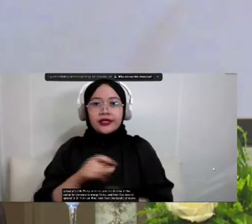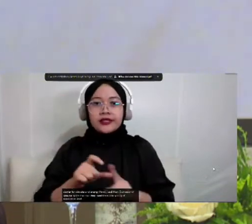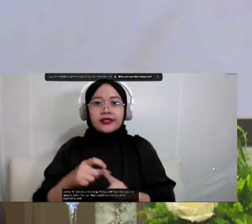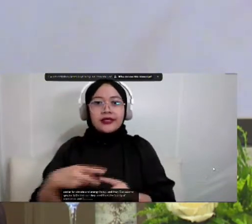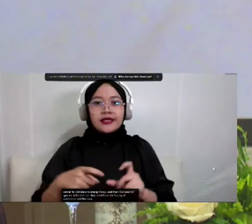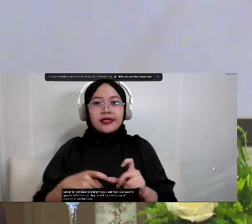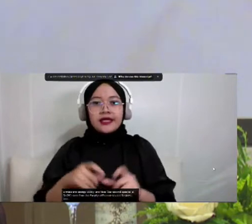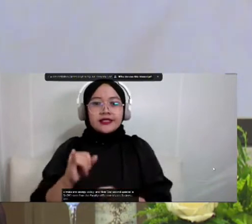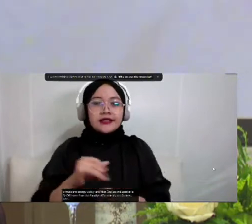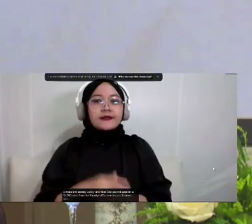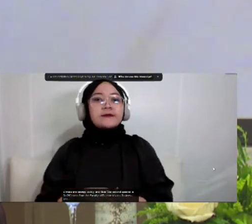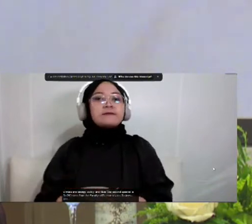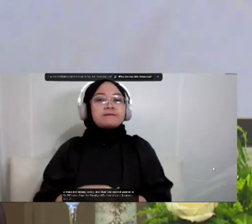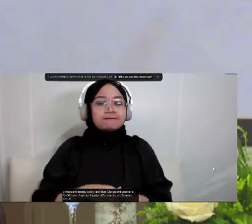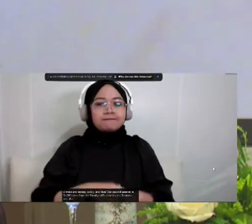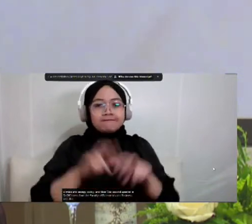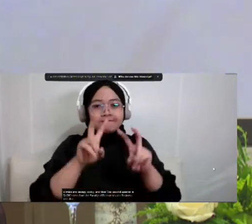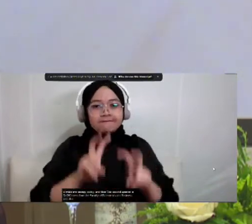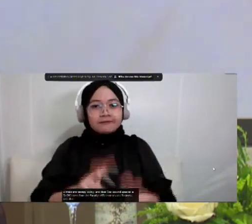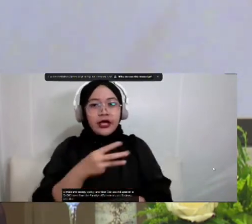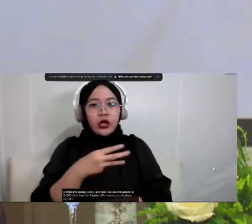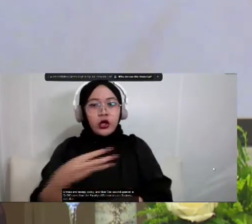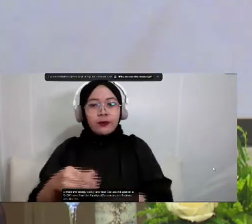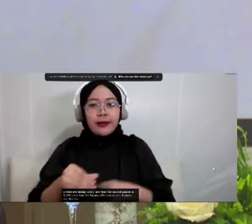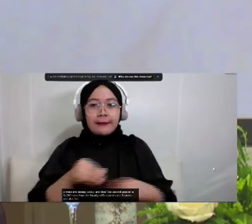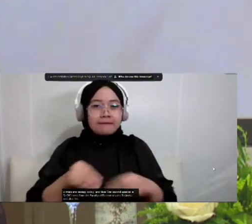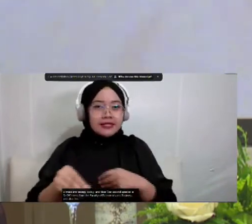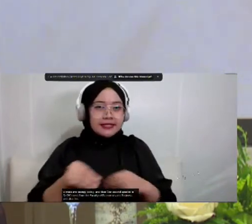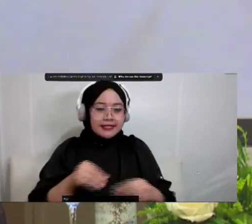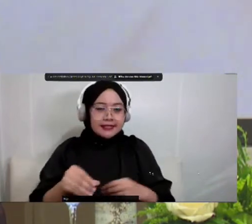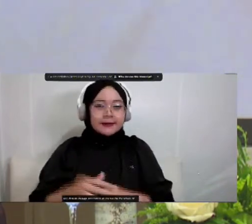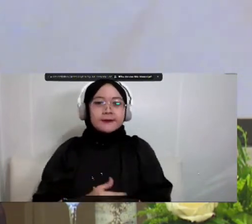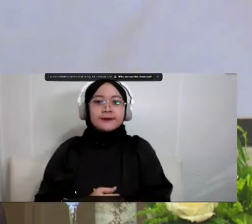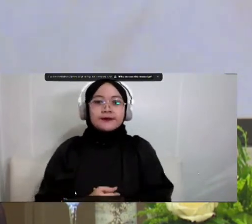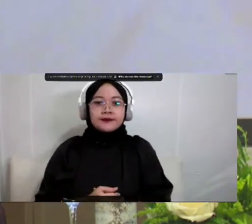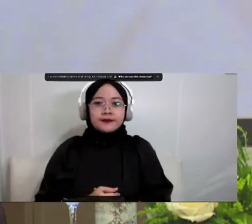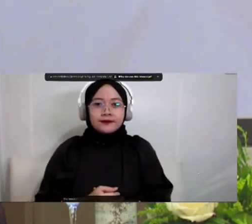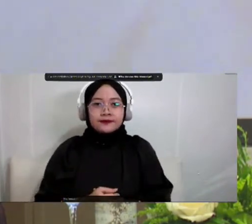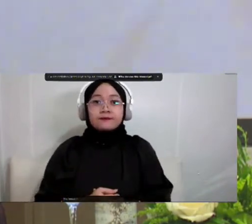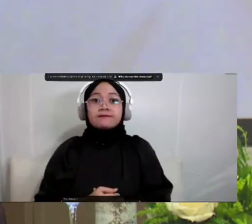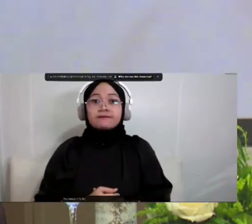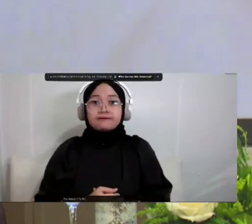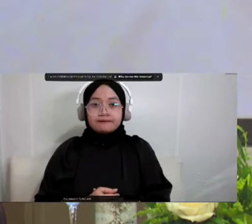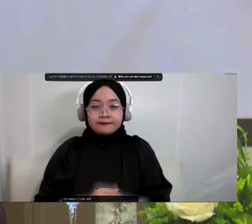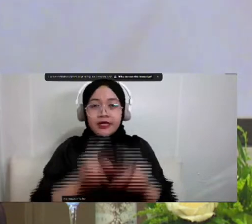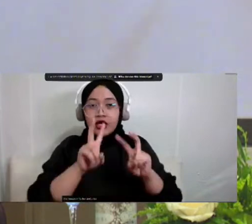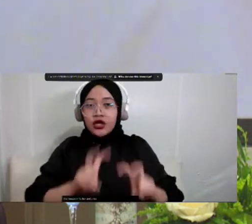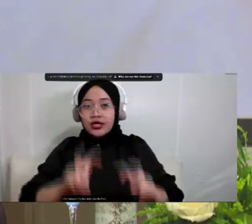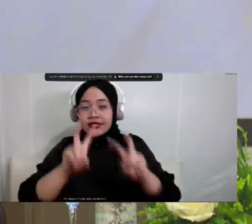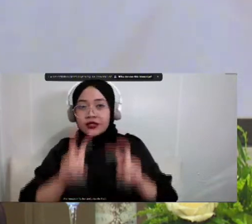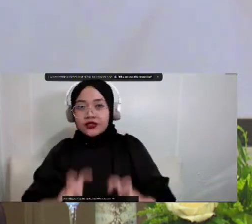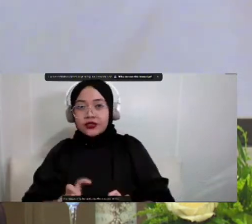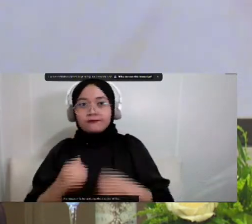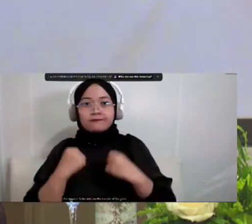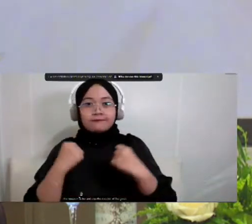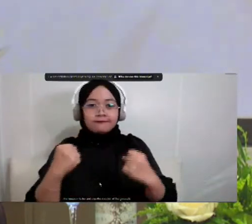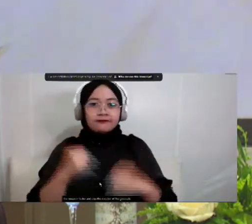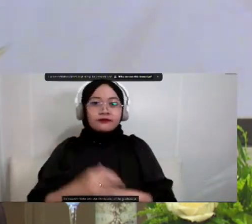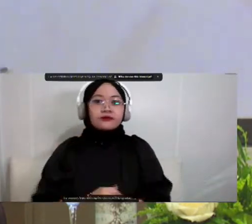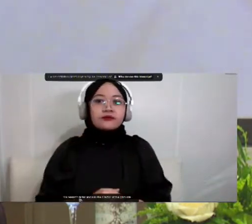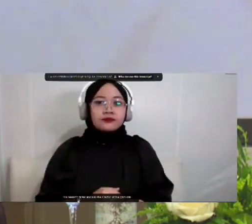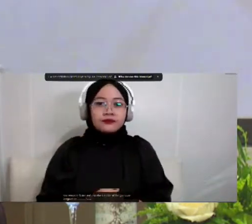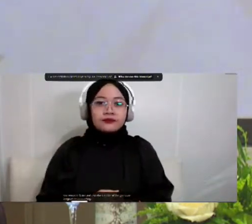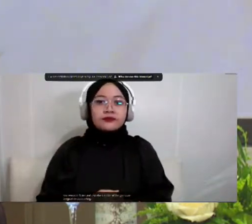Business, and also the head of the research cluster and also the director of the graduate program in